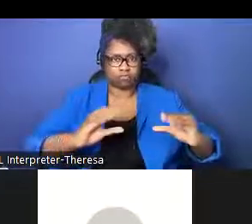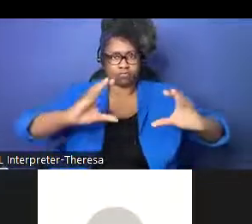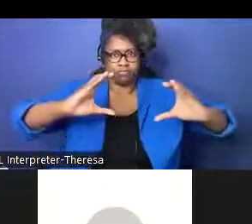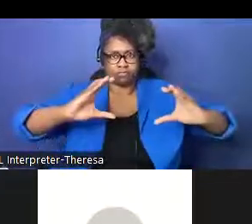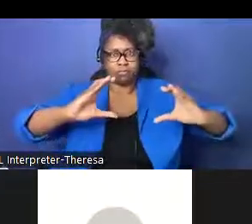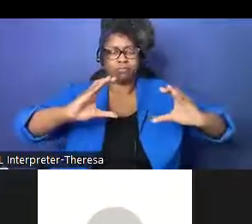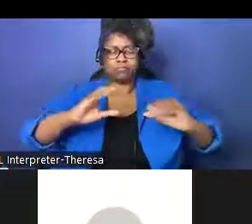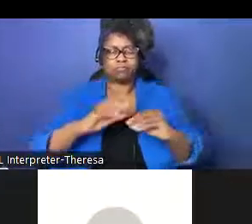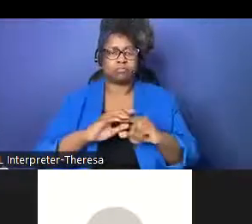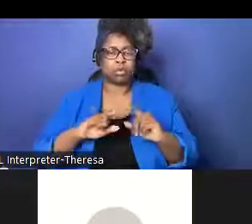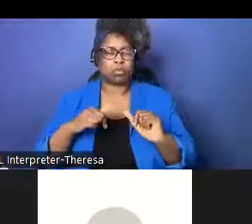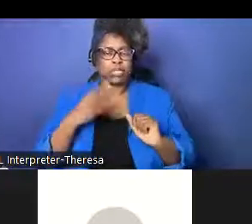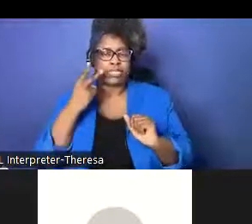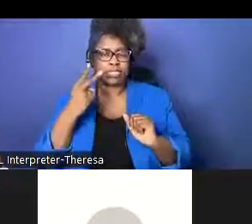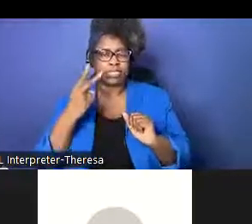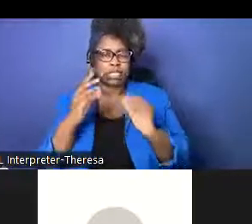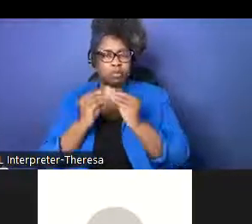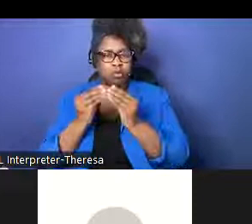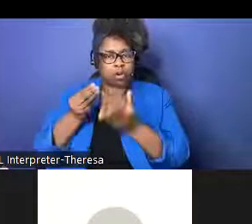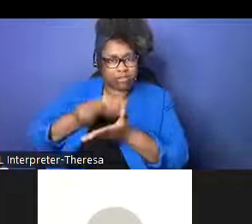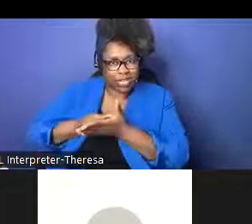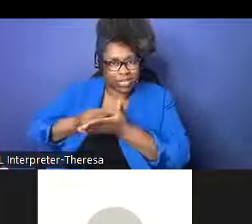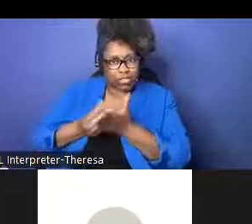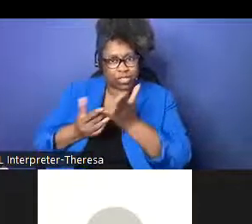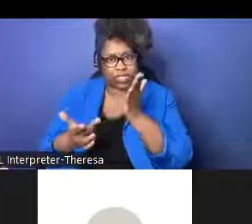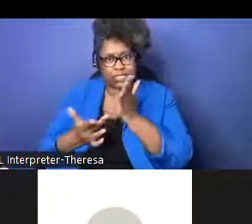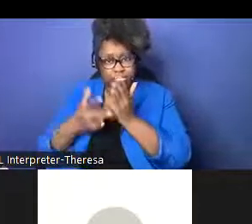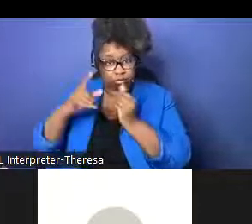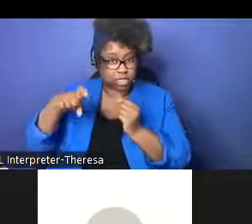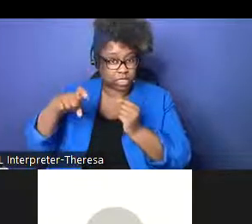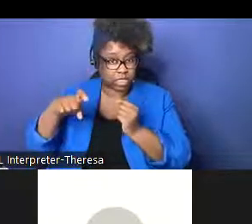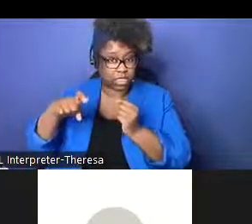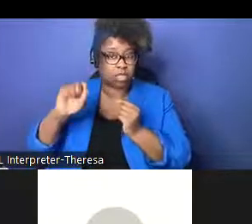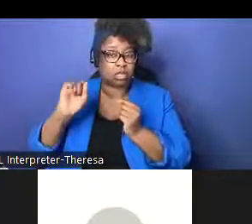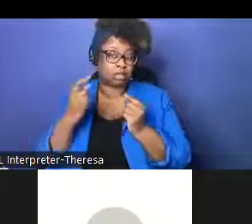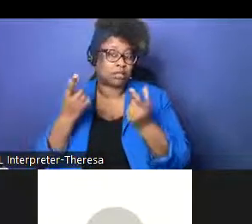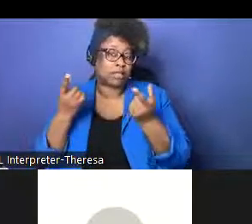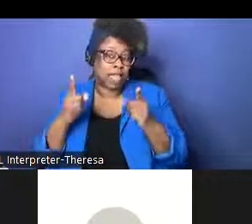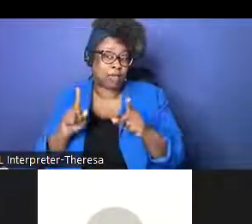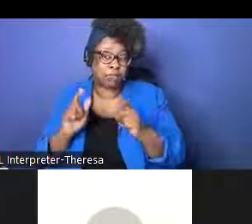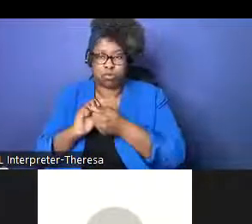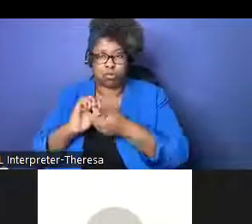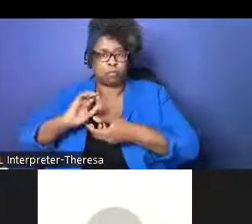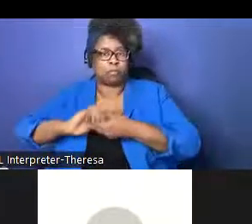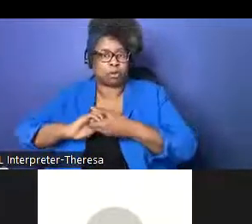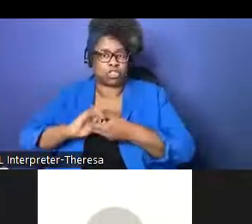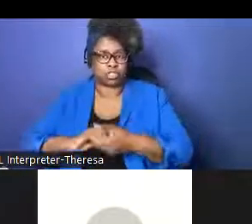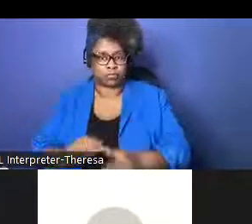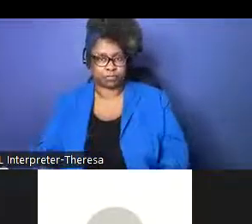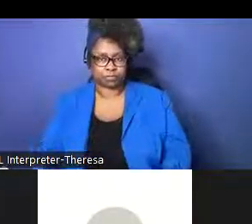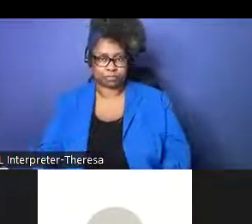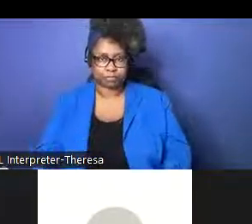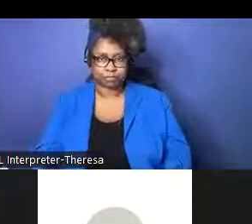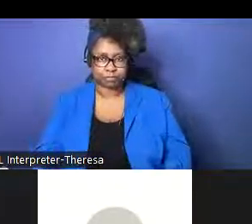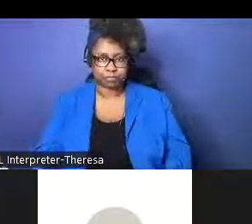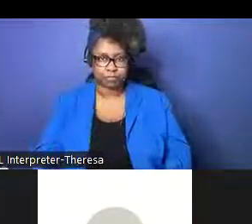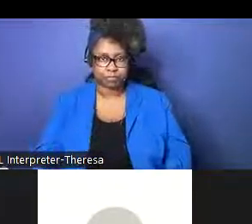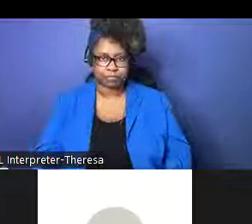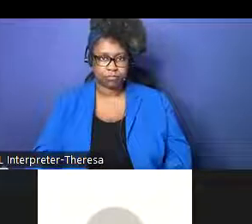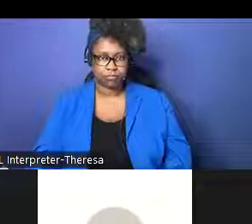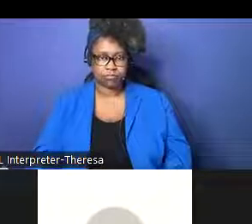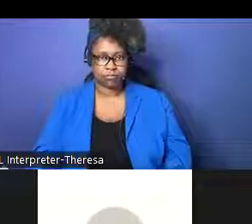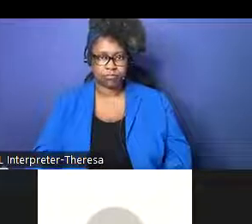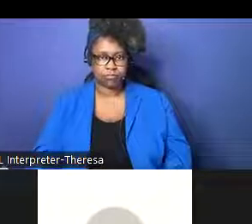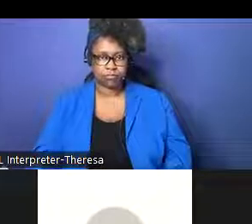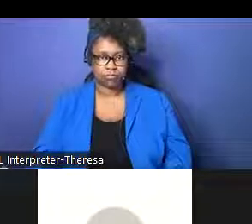larger financial and technical need there that could be accomplished through partnerships. The outflow of the